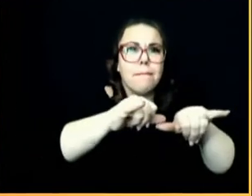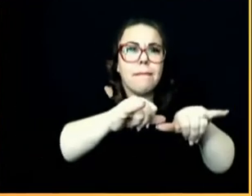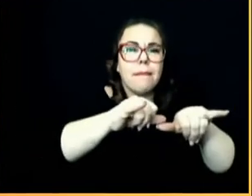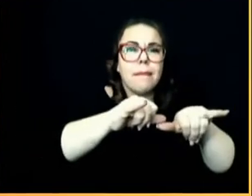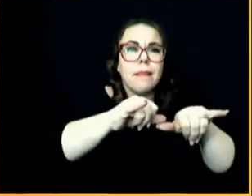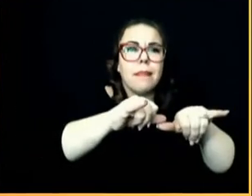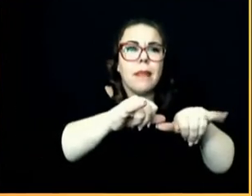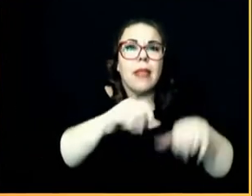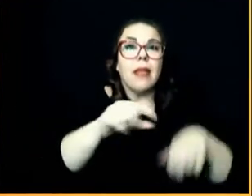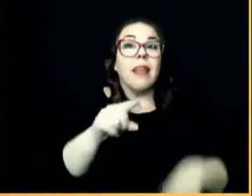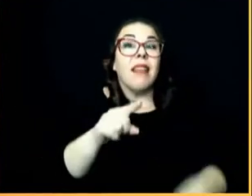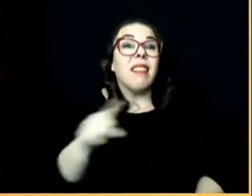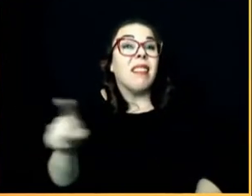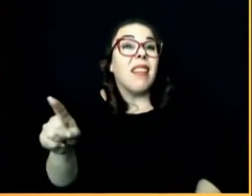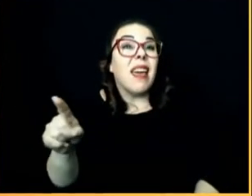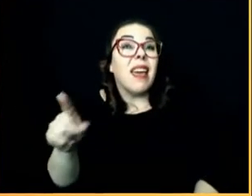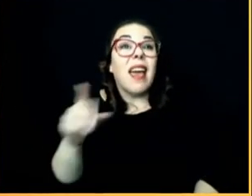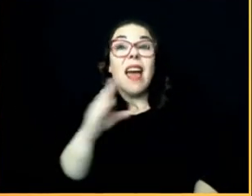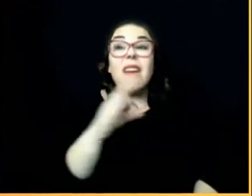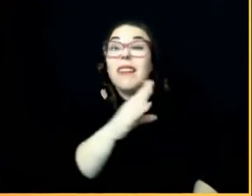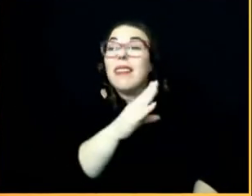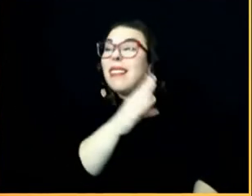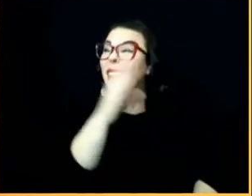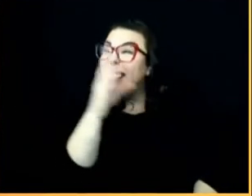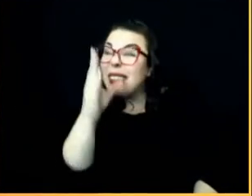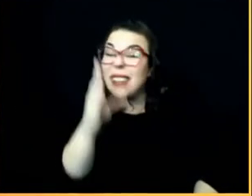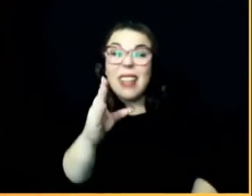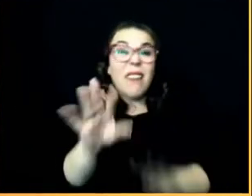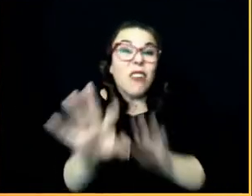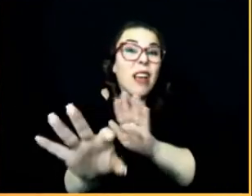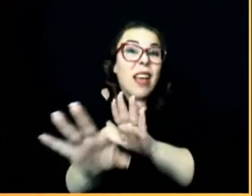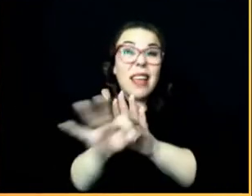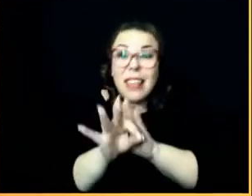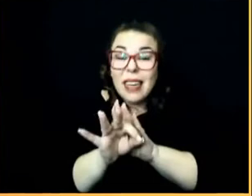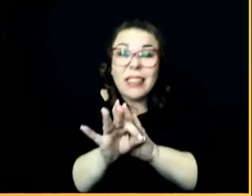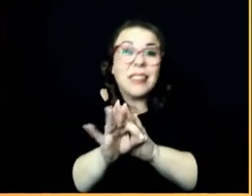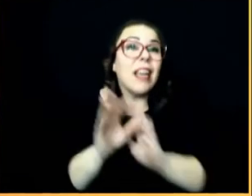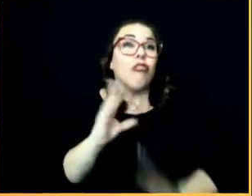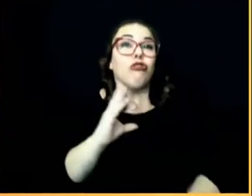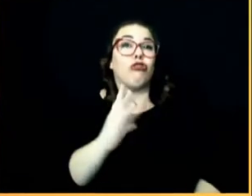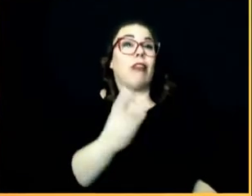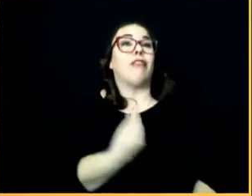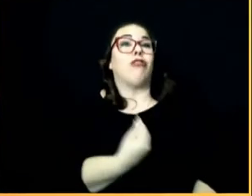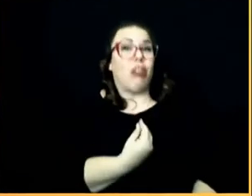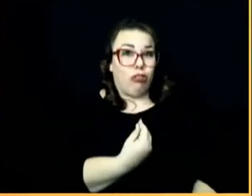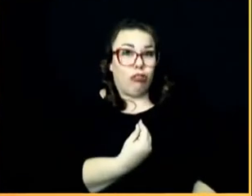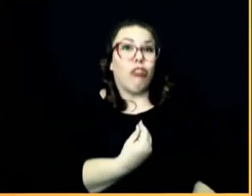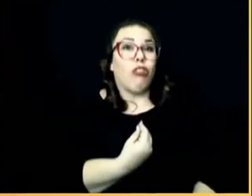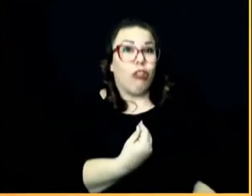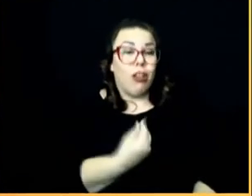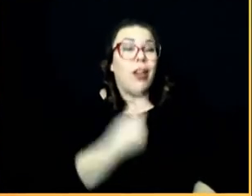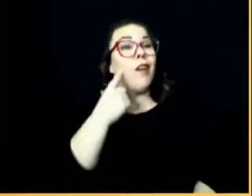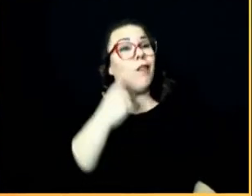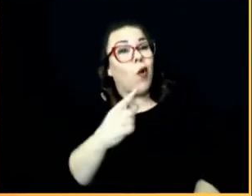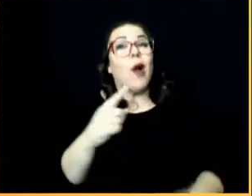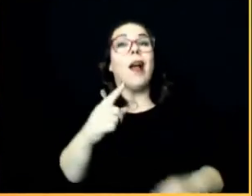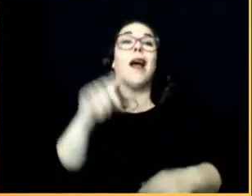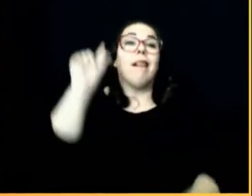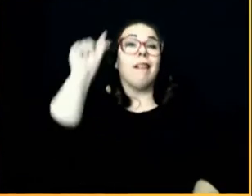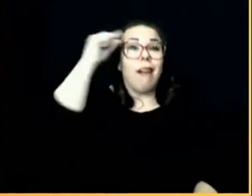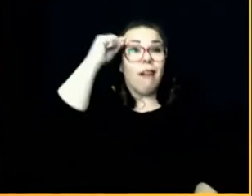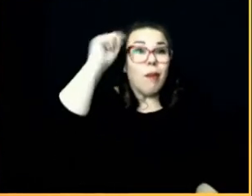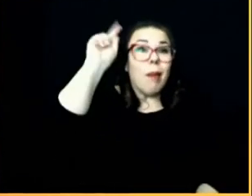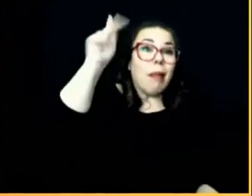elected anyone trans to any political office. That could change next year because there are two candidates running for